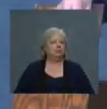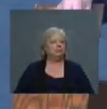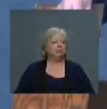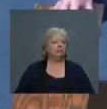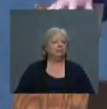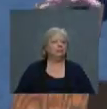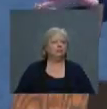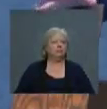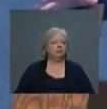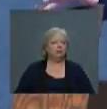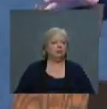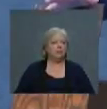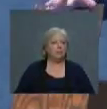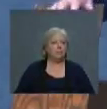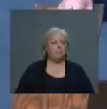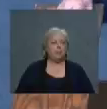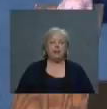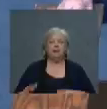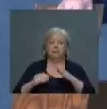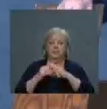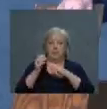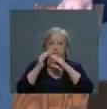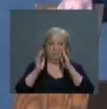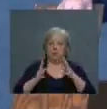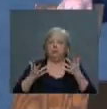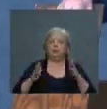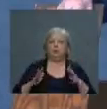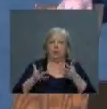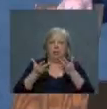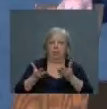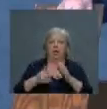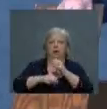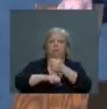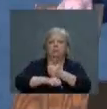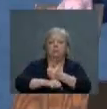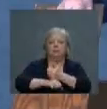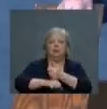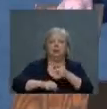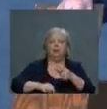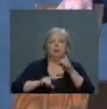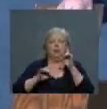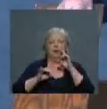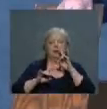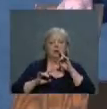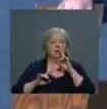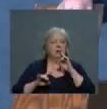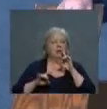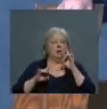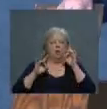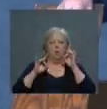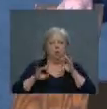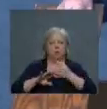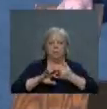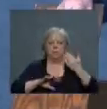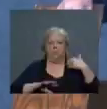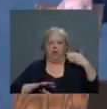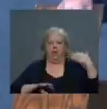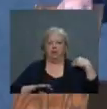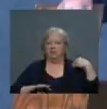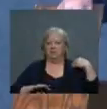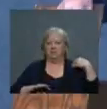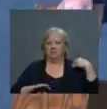we just think that the buildings are there. It was a horrible past,